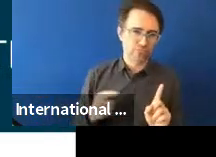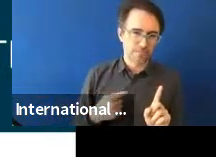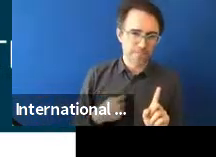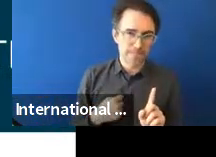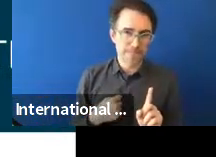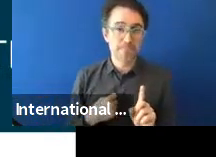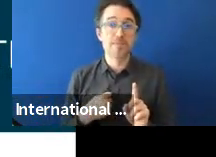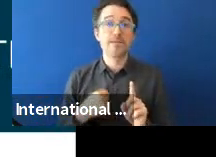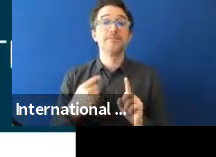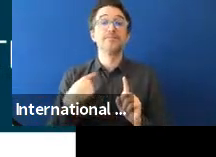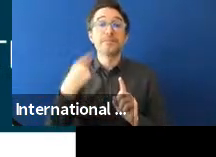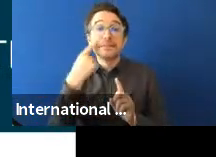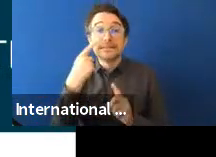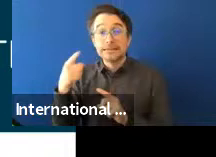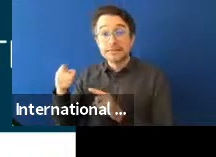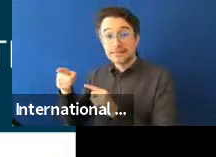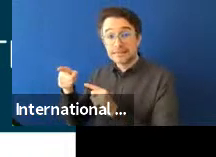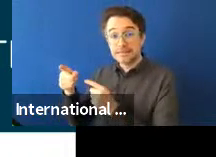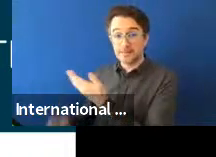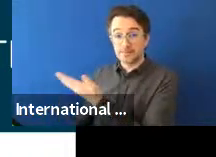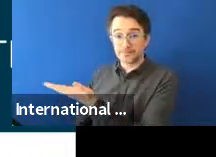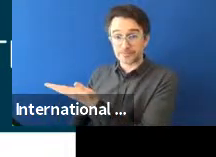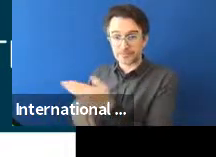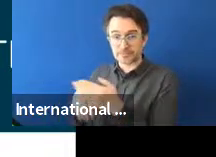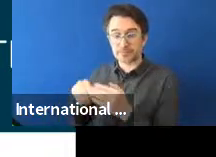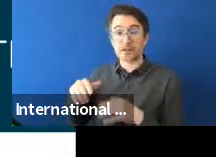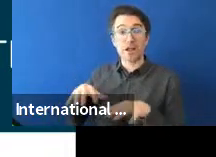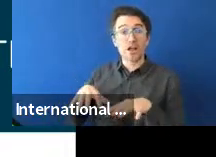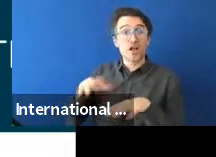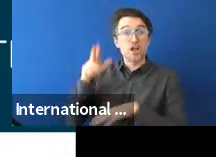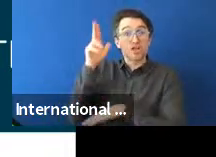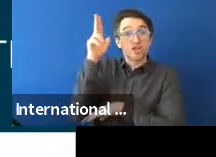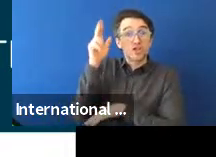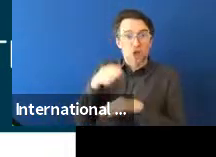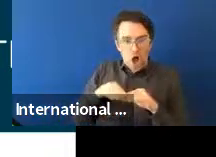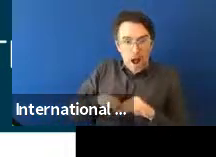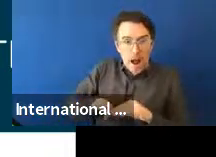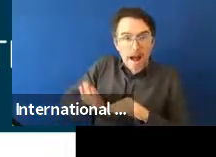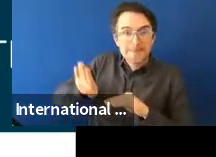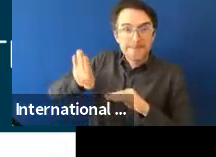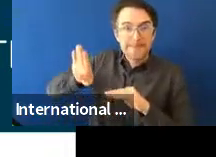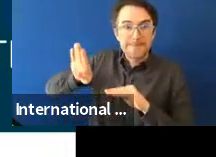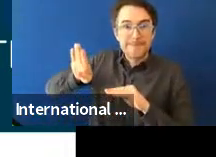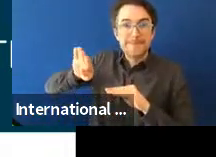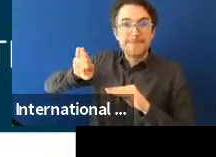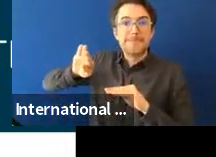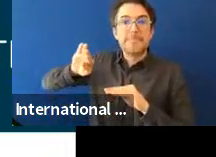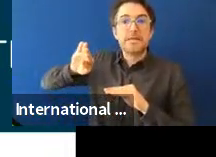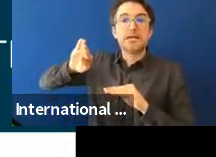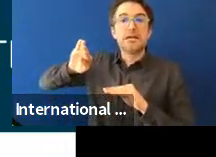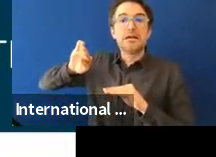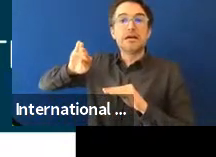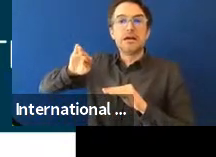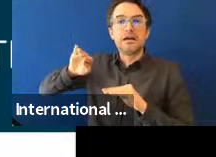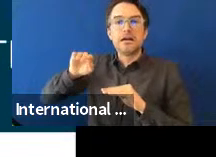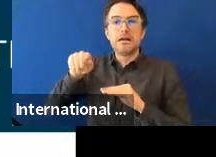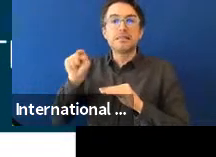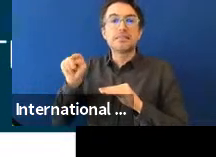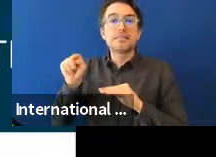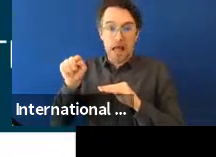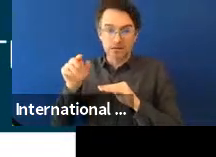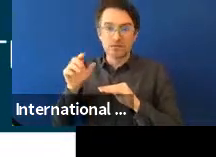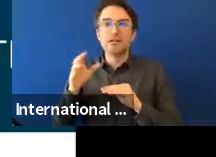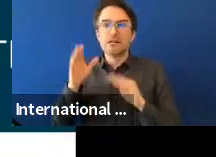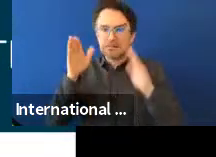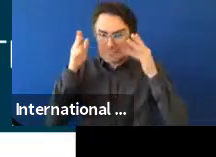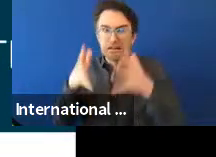people at the beginning, more and more people resorting to sex selection. Then there is a stabilization after 10 to 15